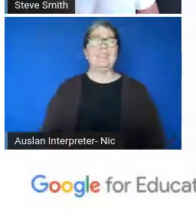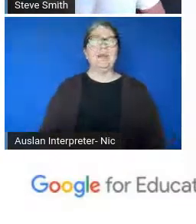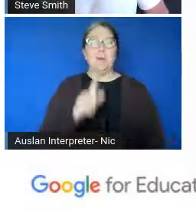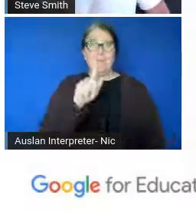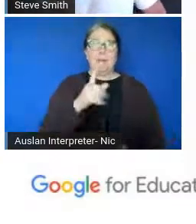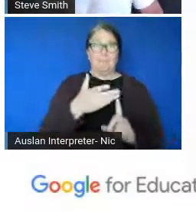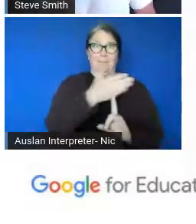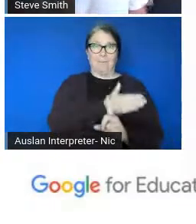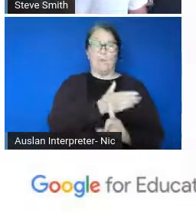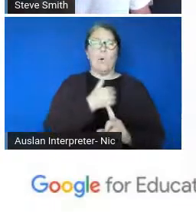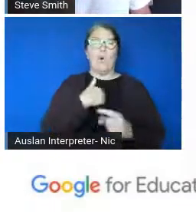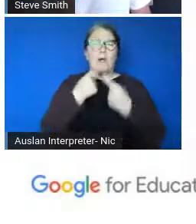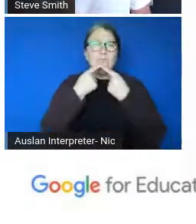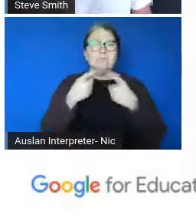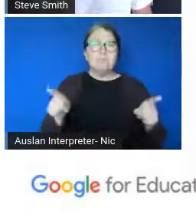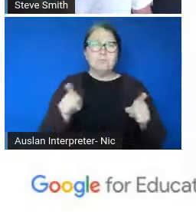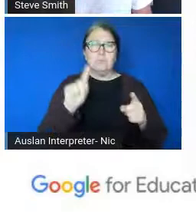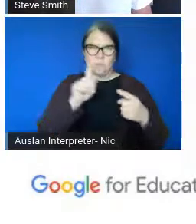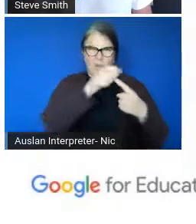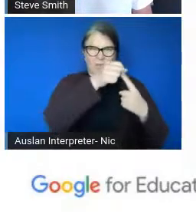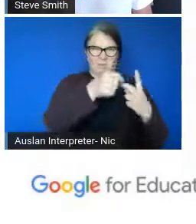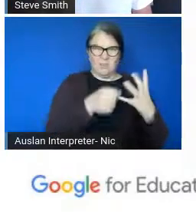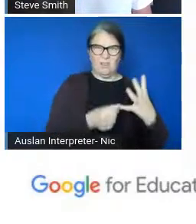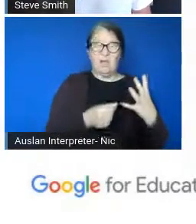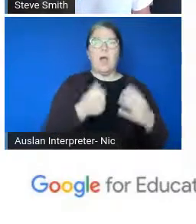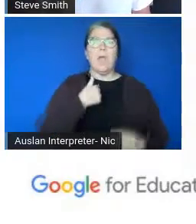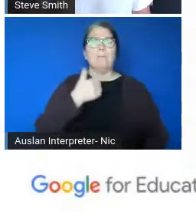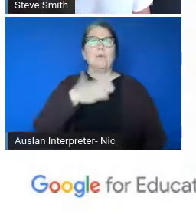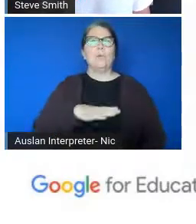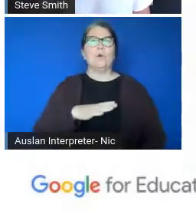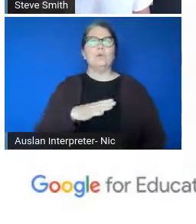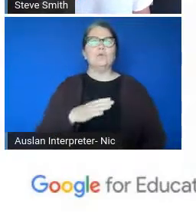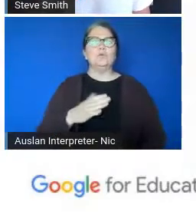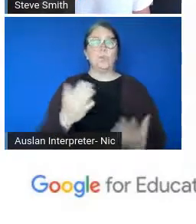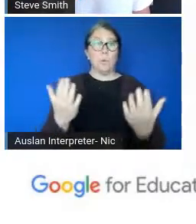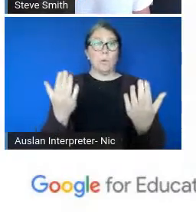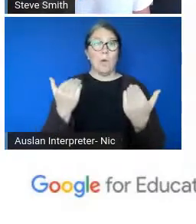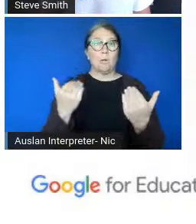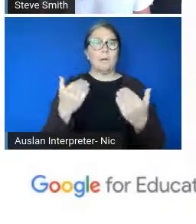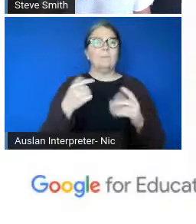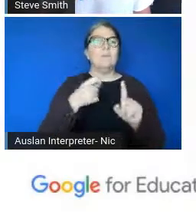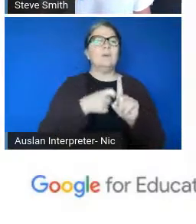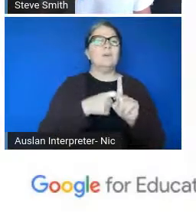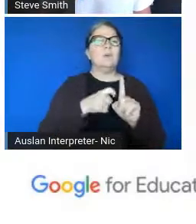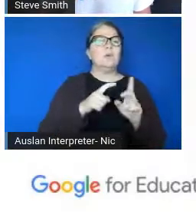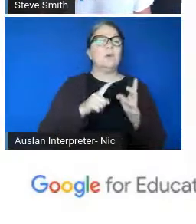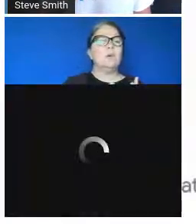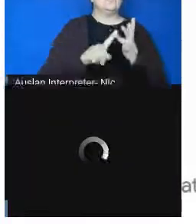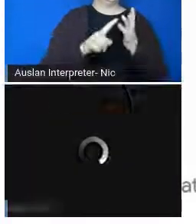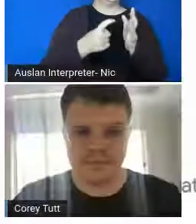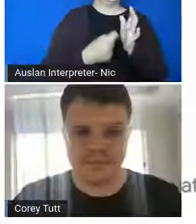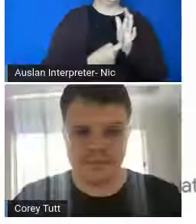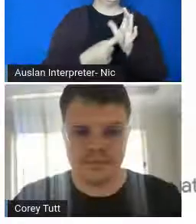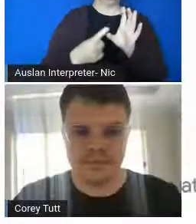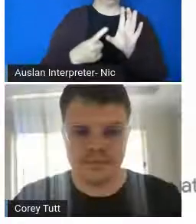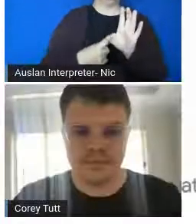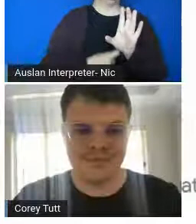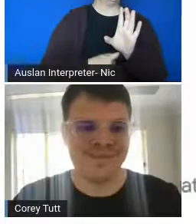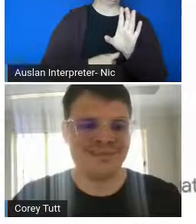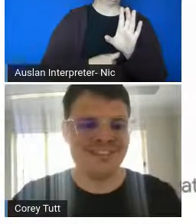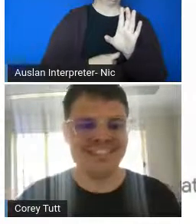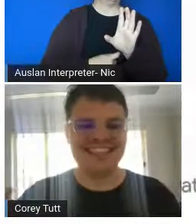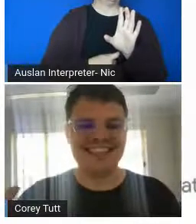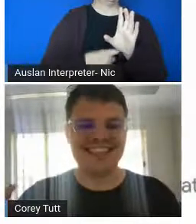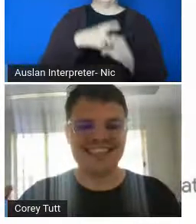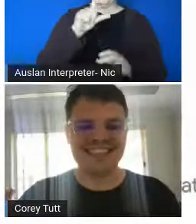into that, I would like to welcome on Corey Tutt from Deadly Science to do